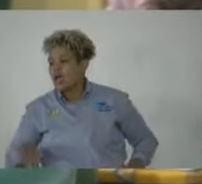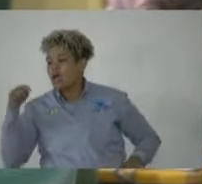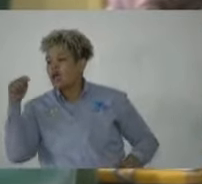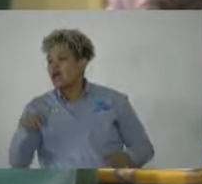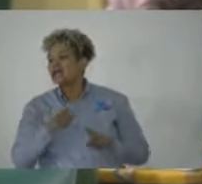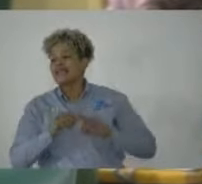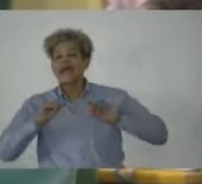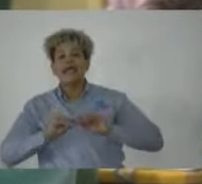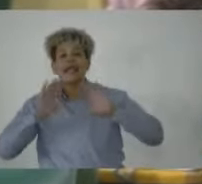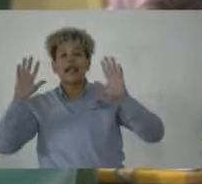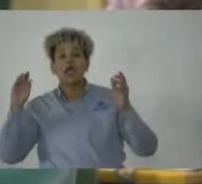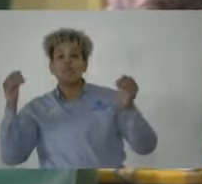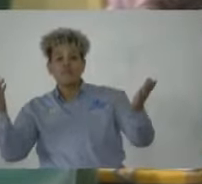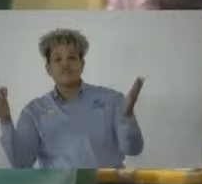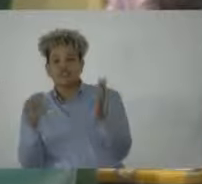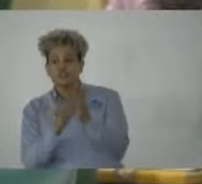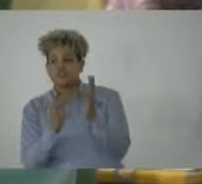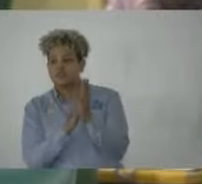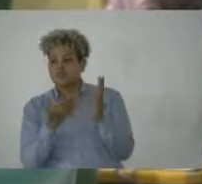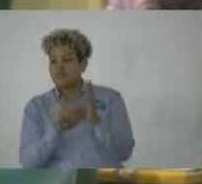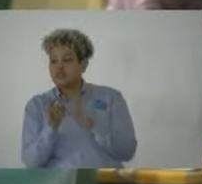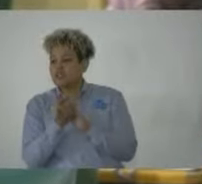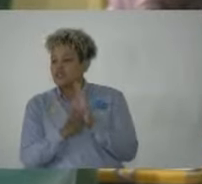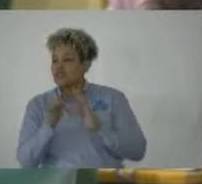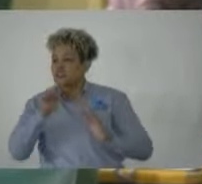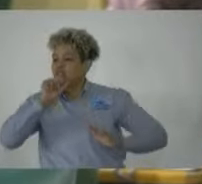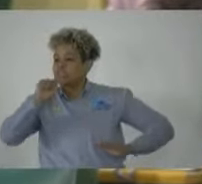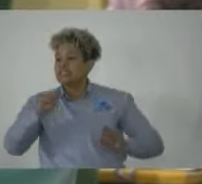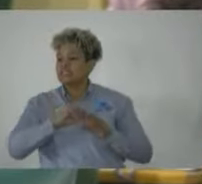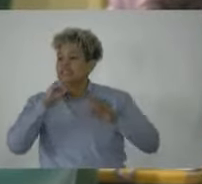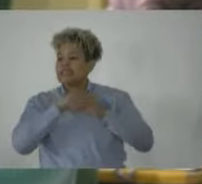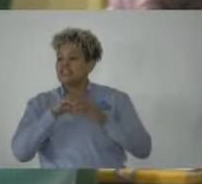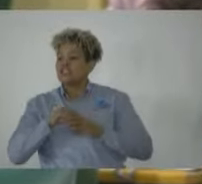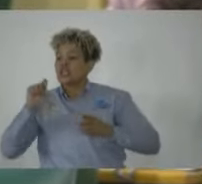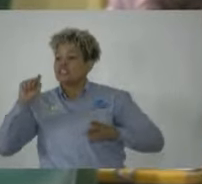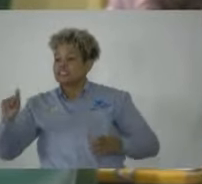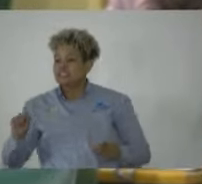It's a crystally clear provision. GCT is an internal tax.